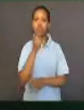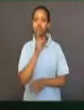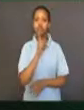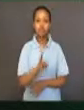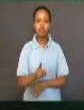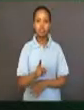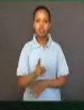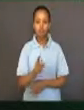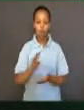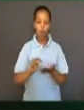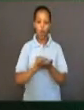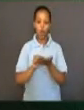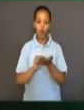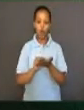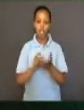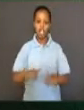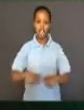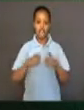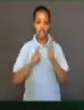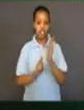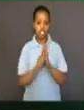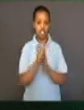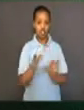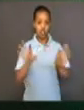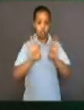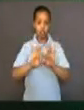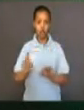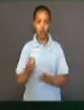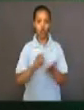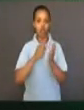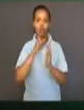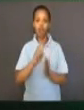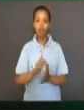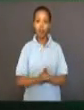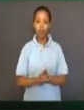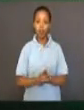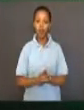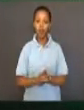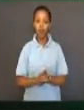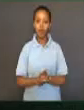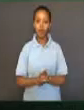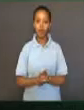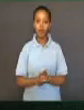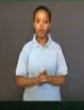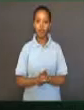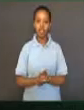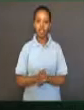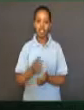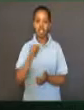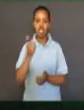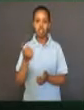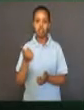that the molecules needed for the development of life could have been